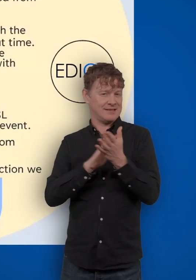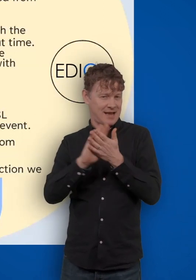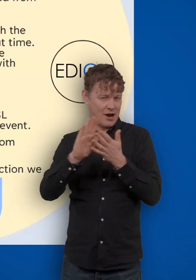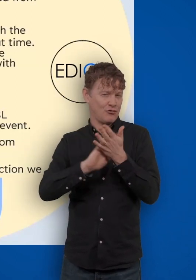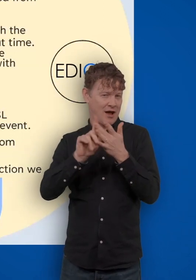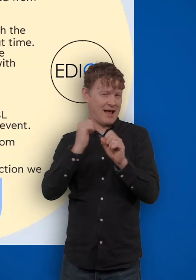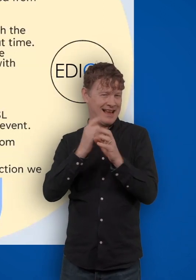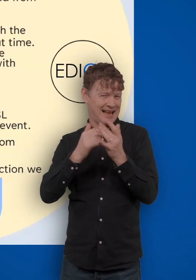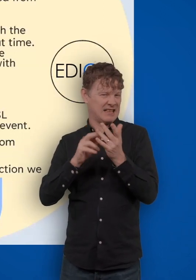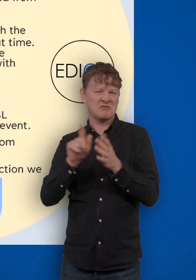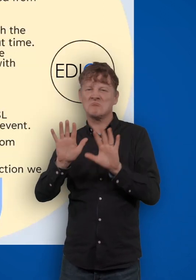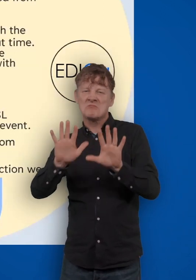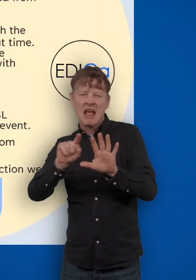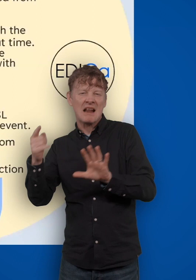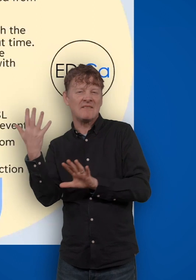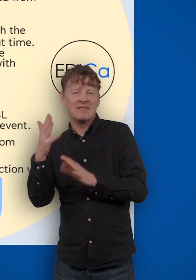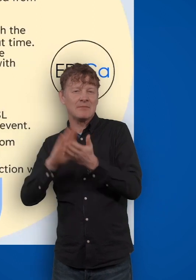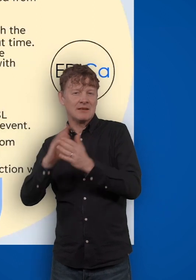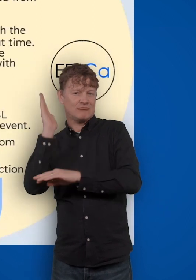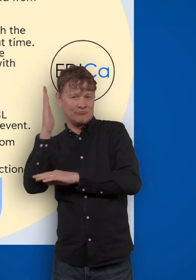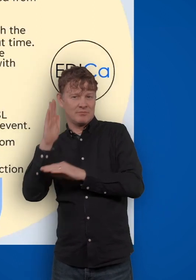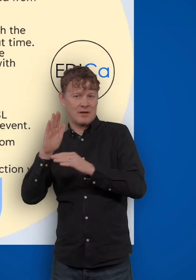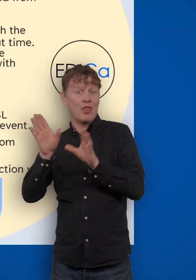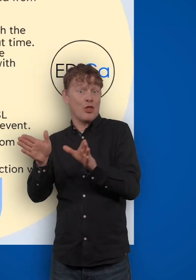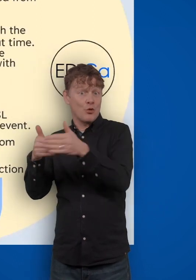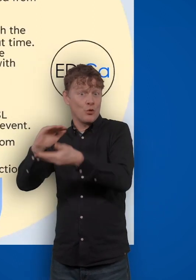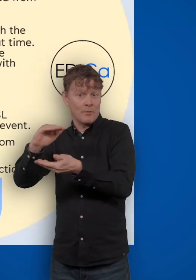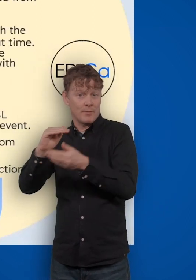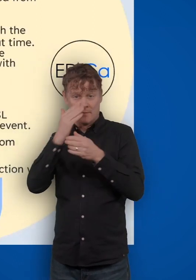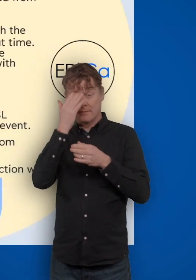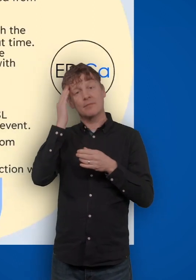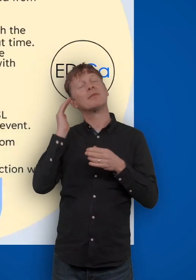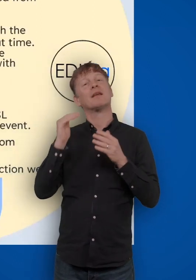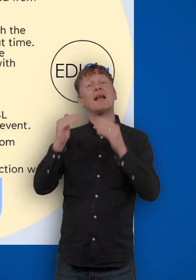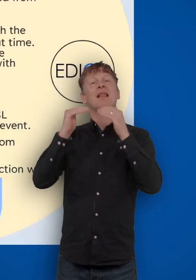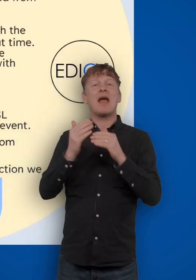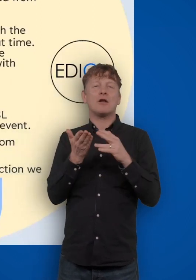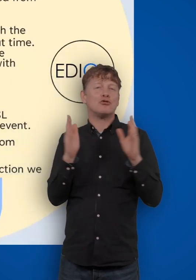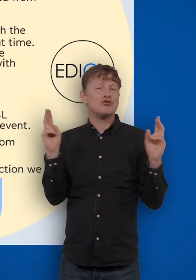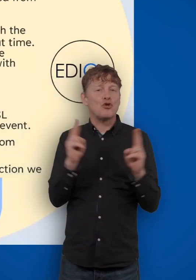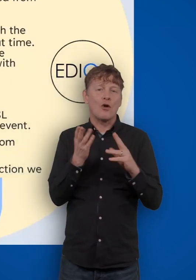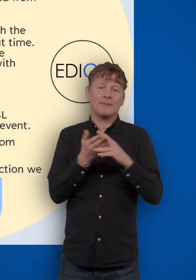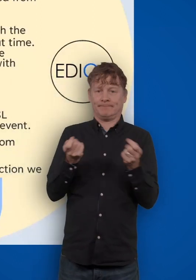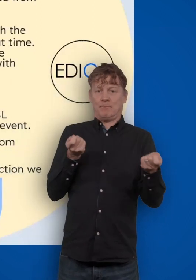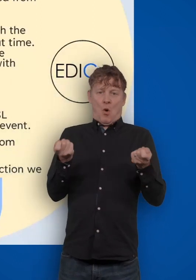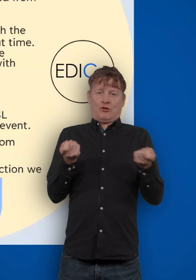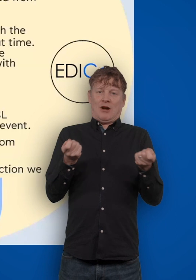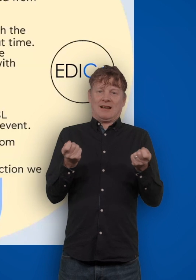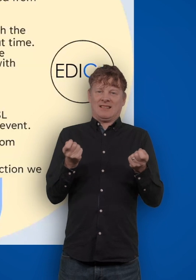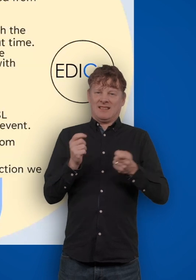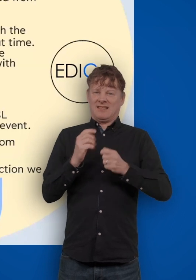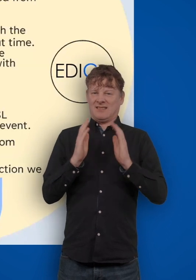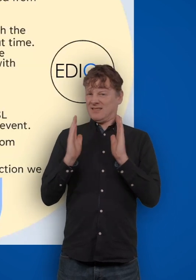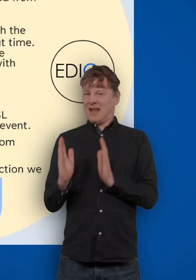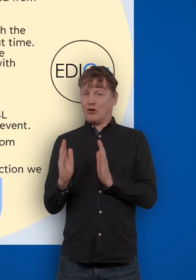give a 10 to 20 minute talk about the EDI cube. We'll have a short, what I'm going to call moderated session where I'll